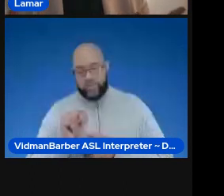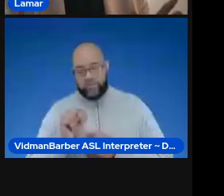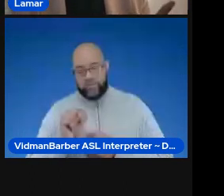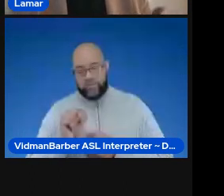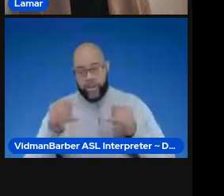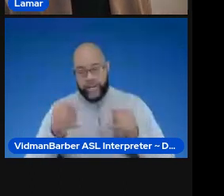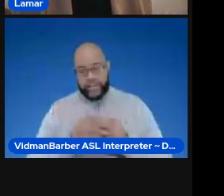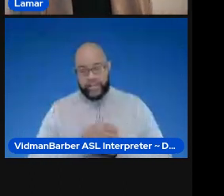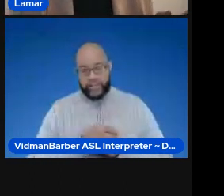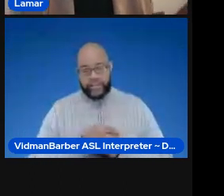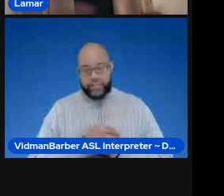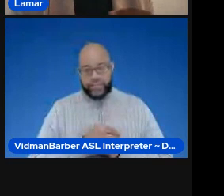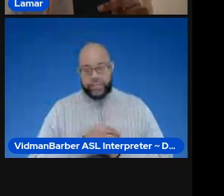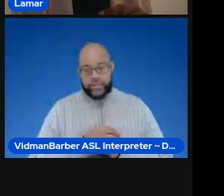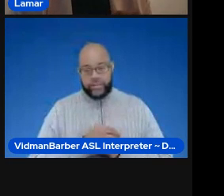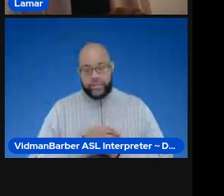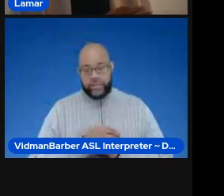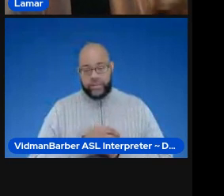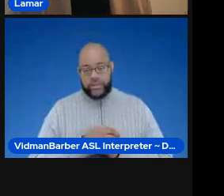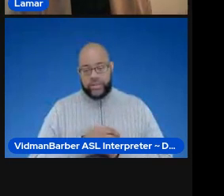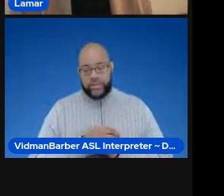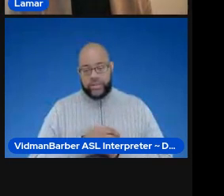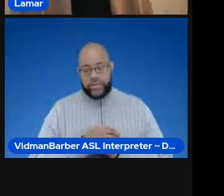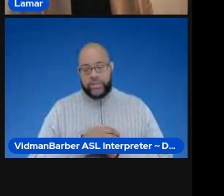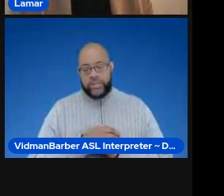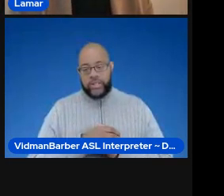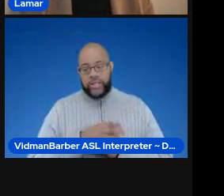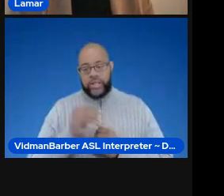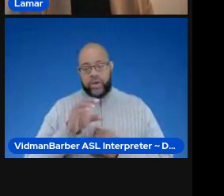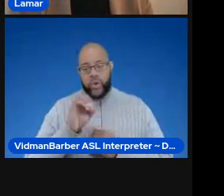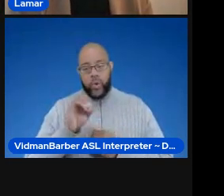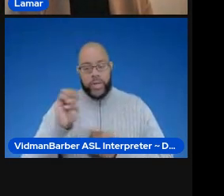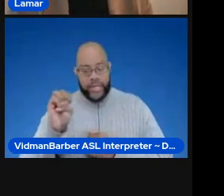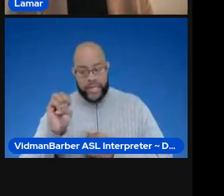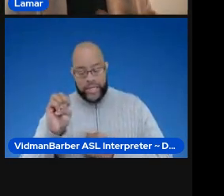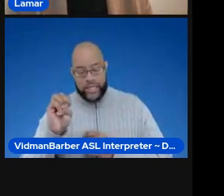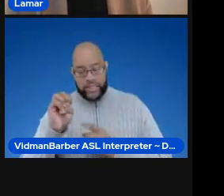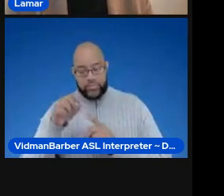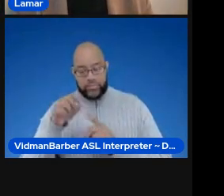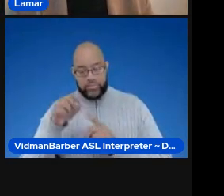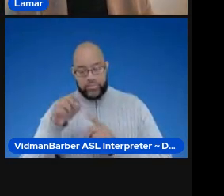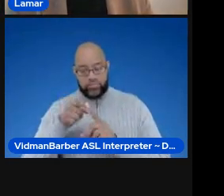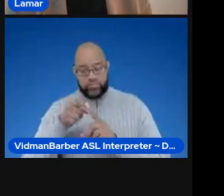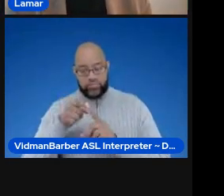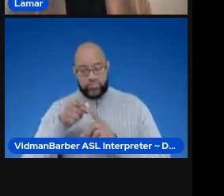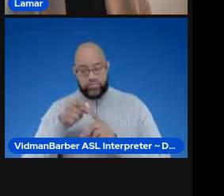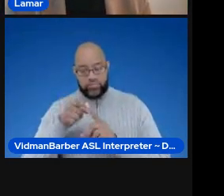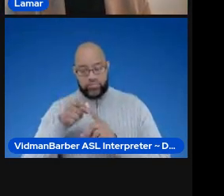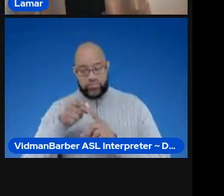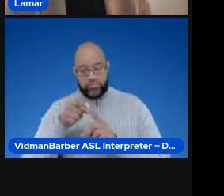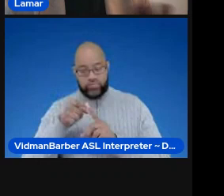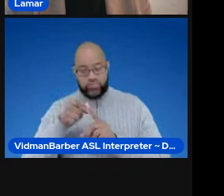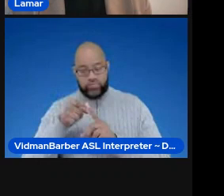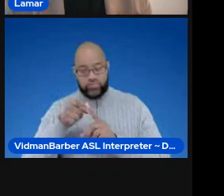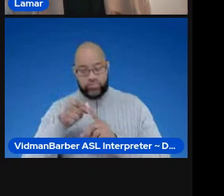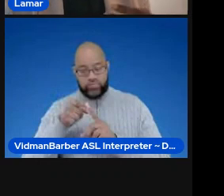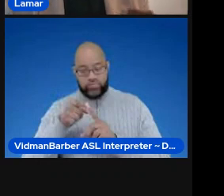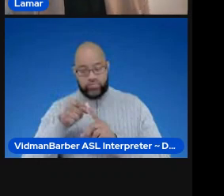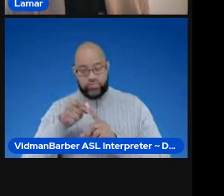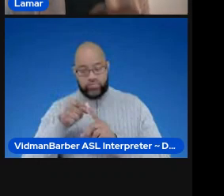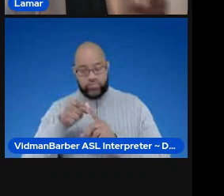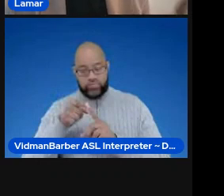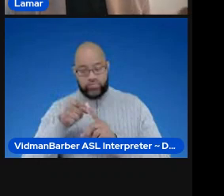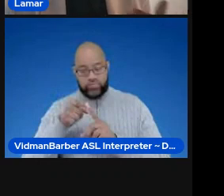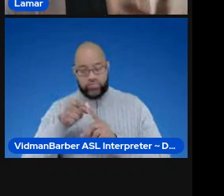level of BFAP expression, the overexpression strain, where BFAP is under the regulation of a REC-A